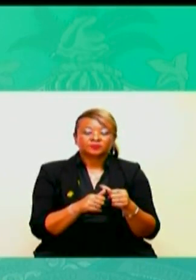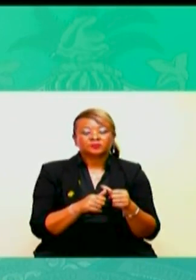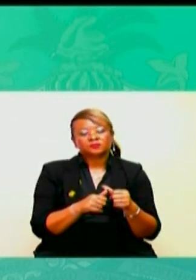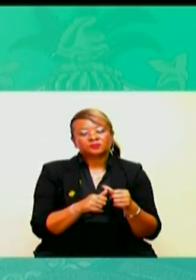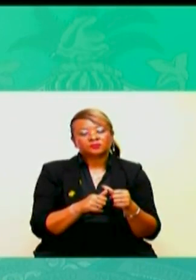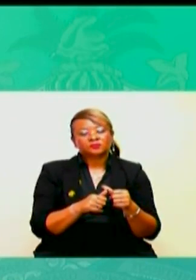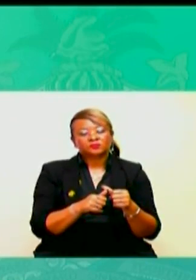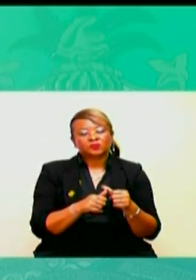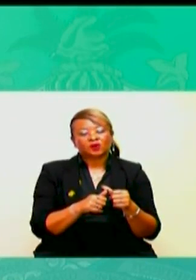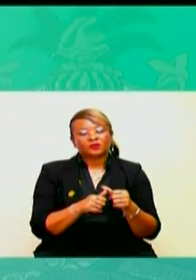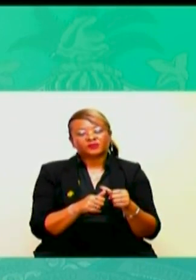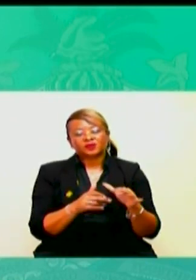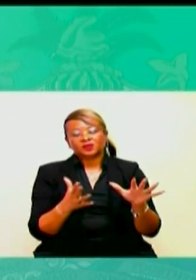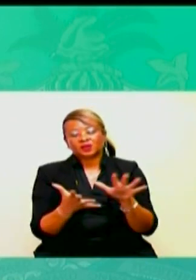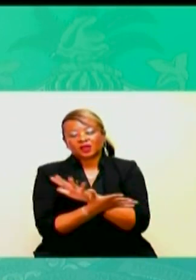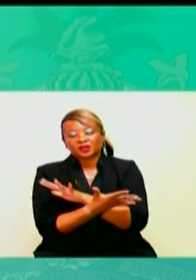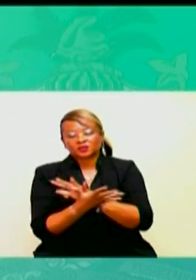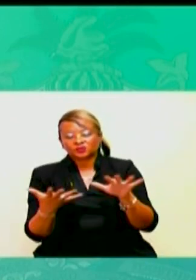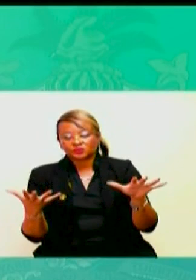of